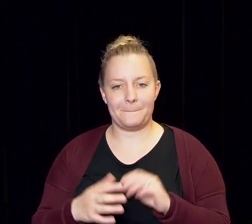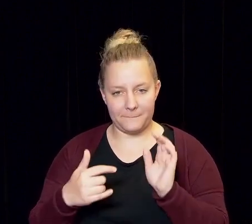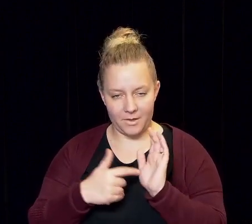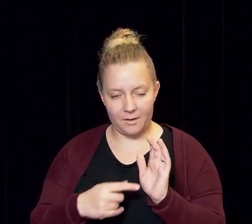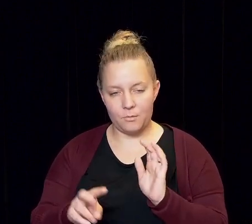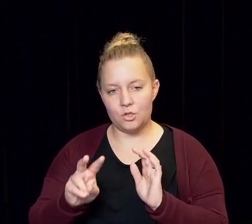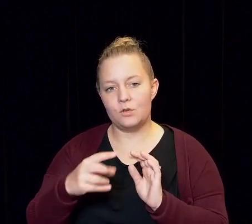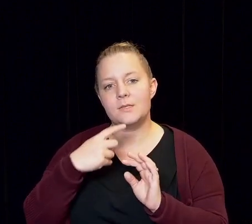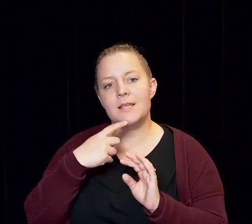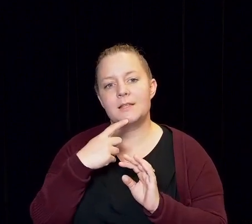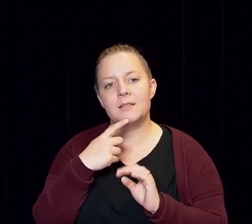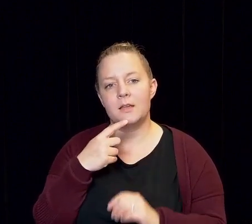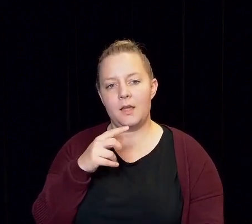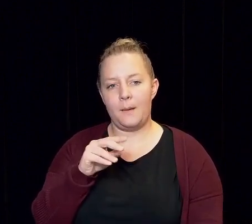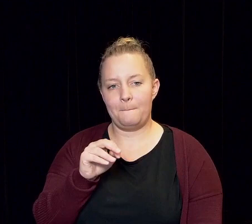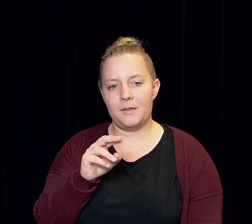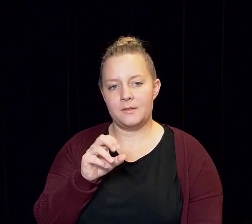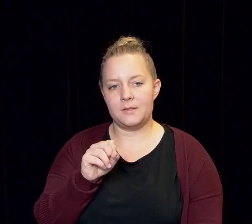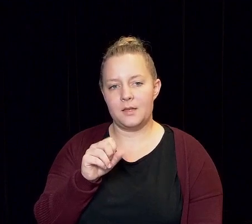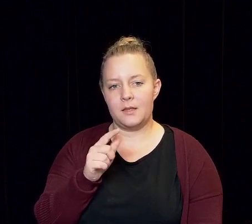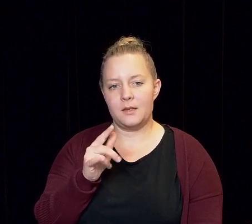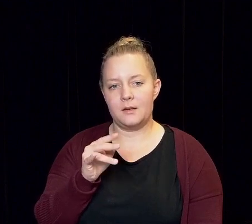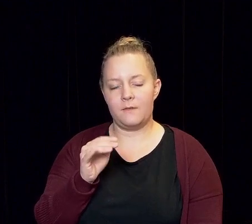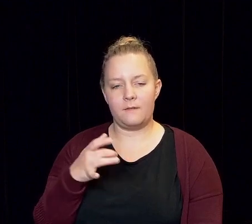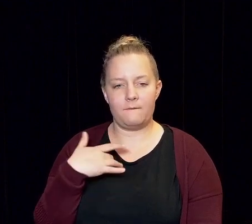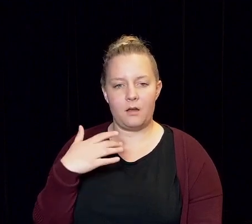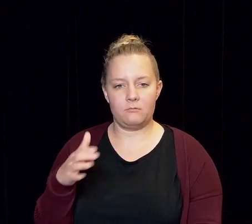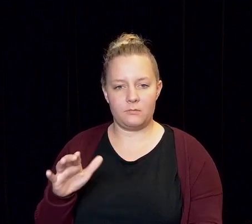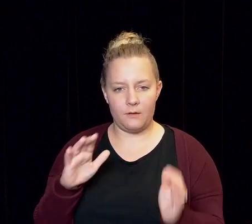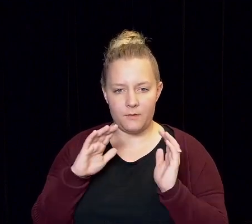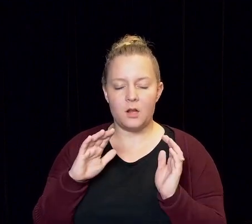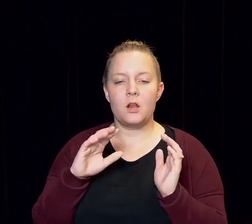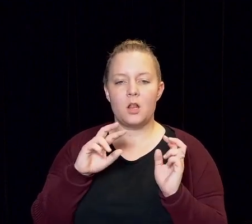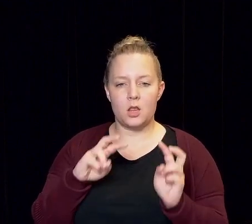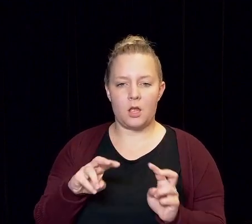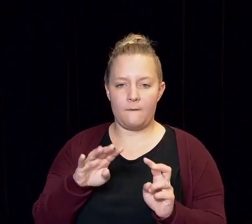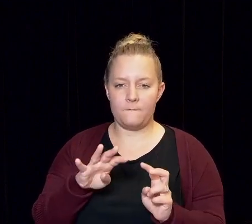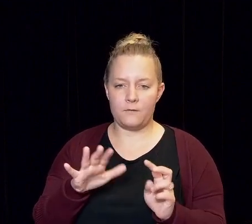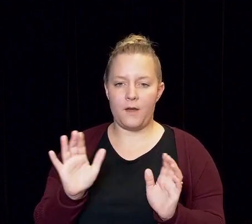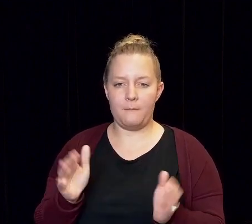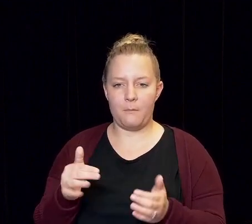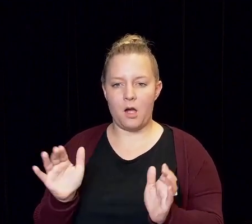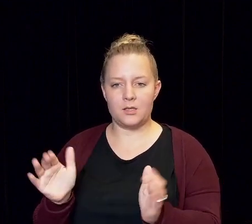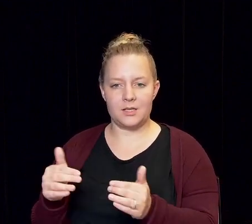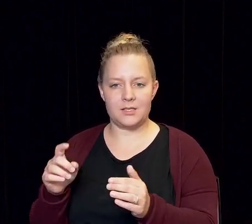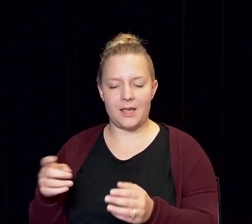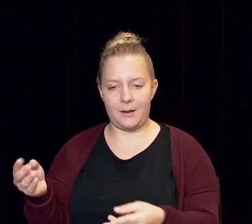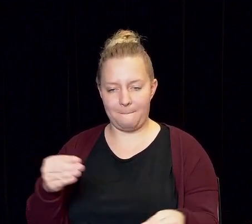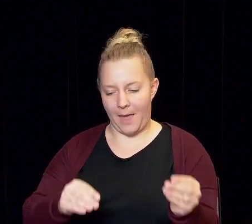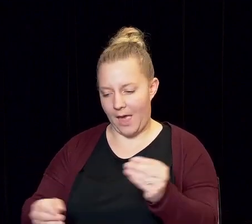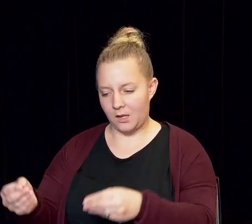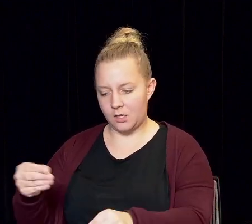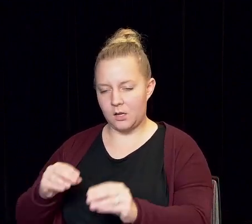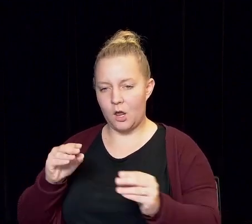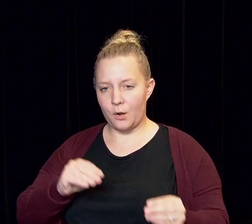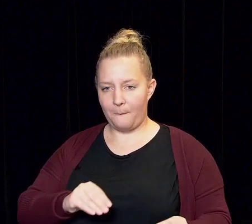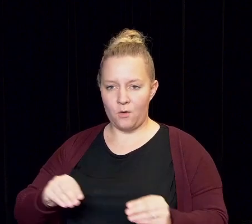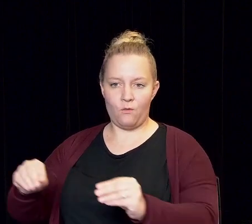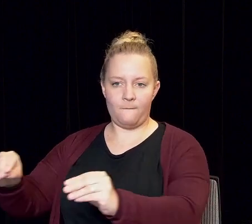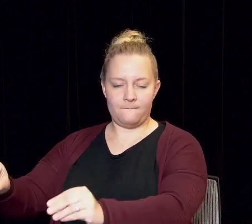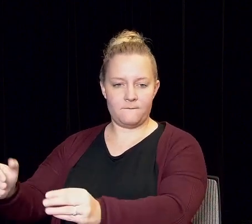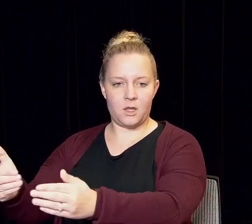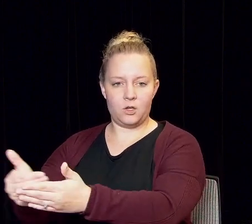Example 2 says, Mrs. Ginnivan felt overwhelmed looking at the 45 boxes she had to pack in order to move from her apartment to her new